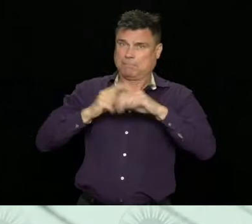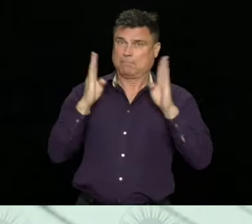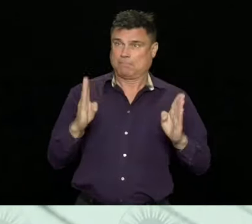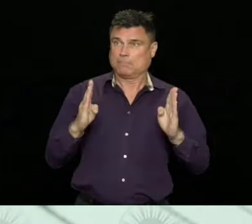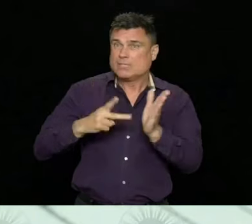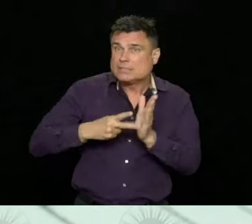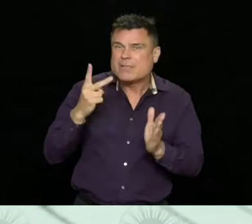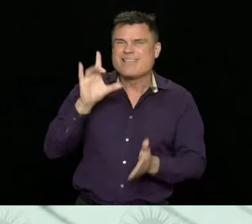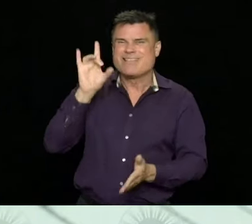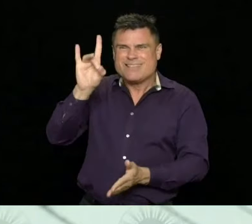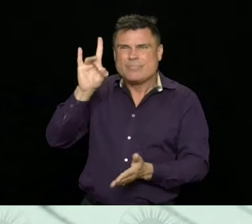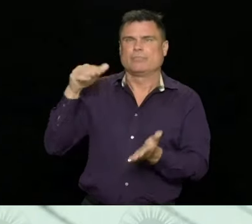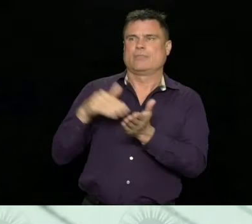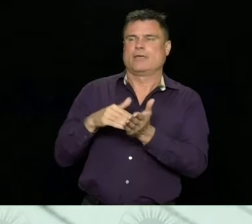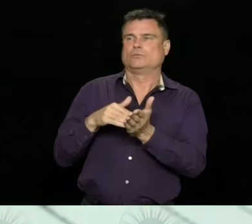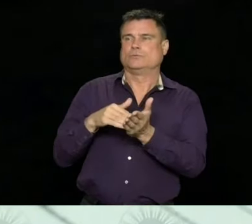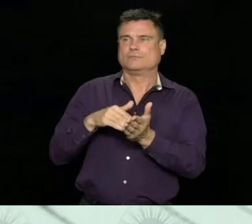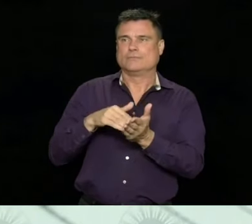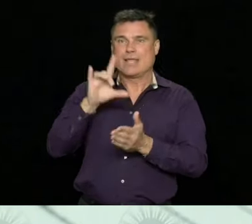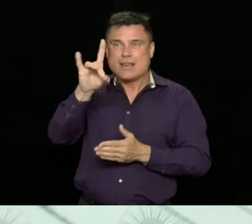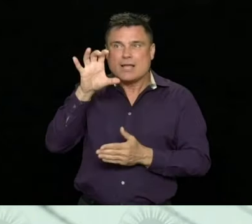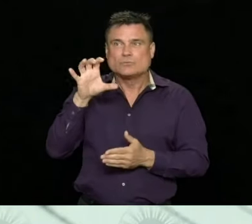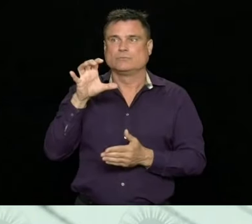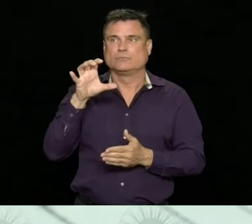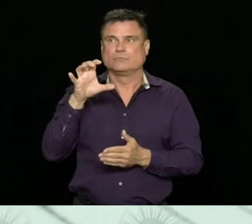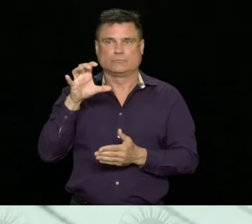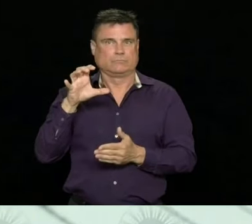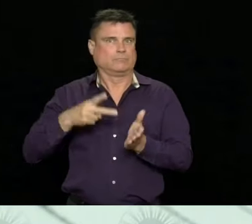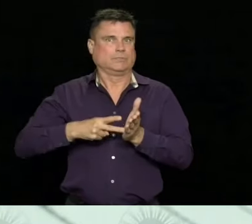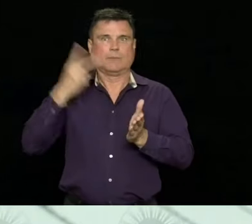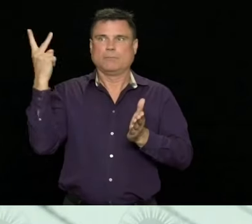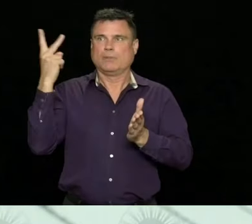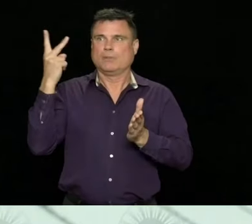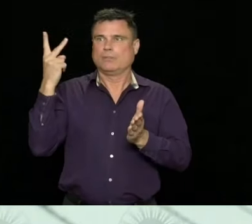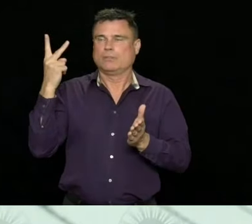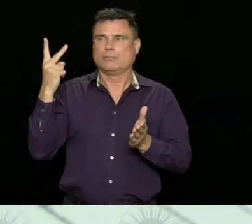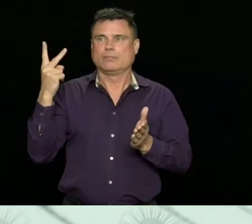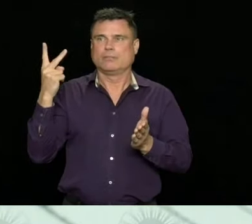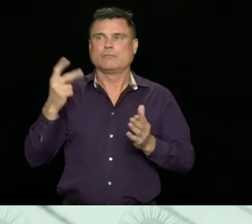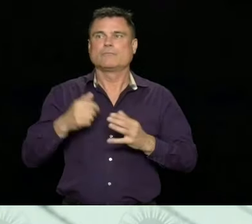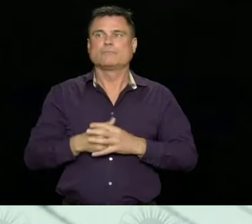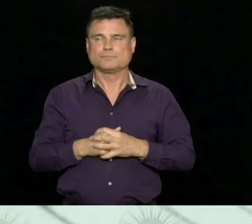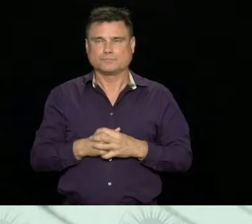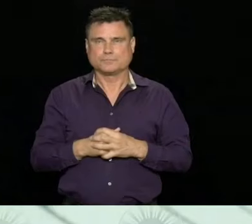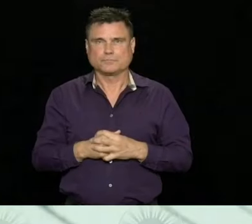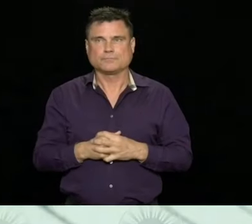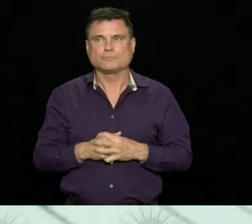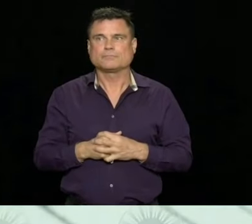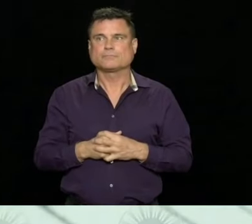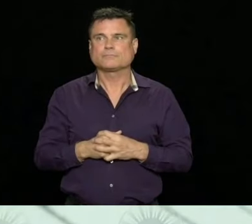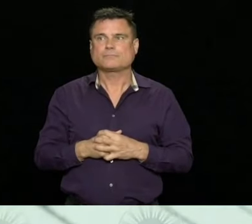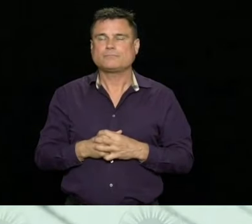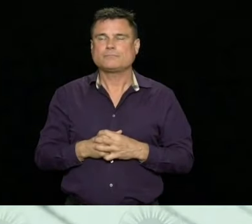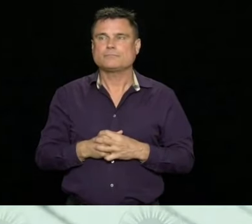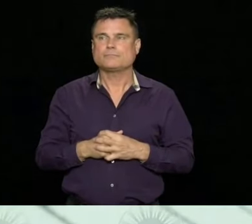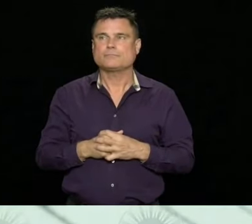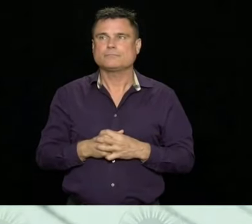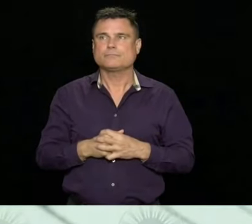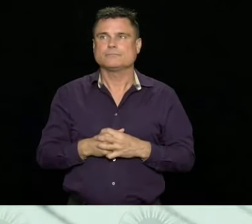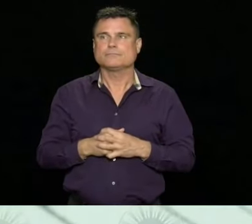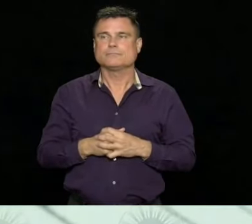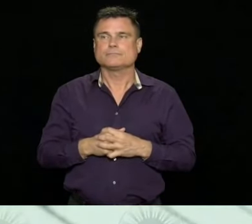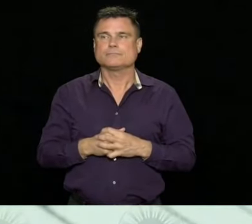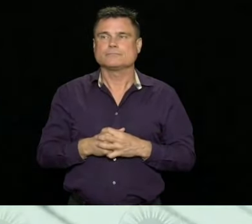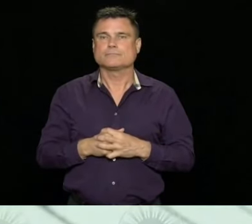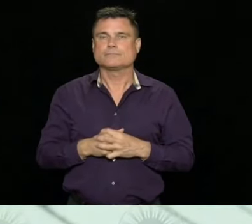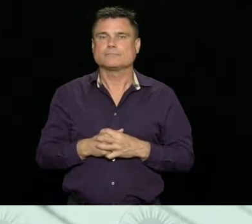8,719 inspections. In fact, last year they did over 10,000 safety inspections in the entire year. But